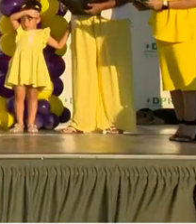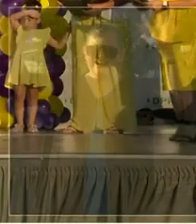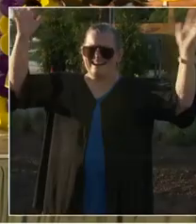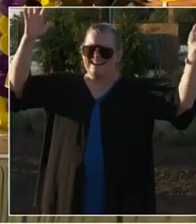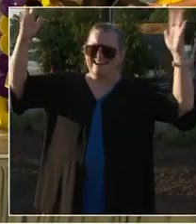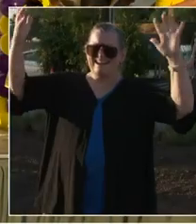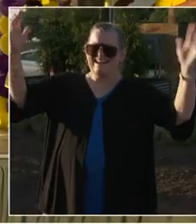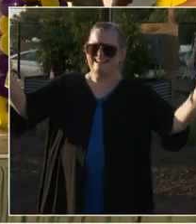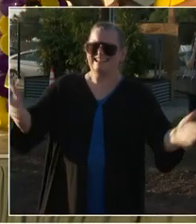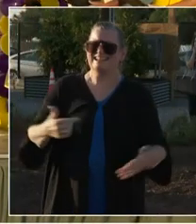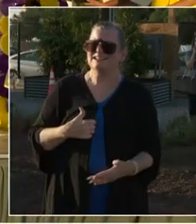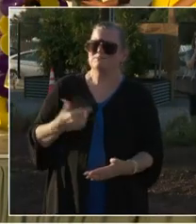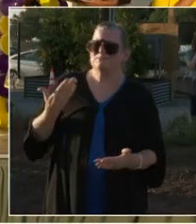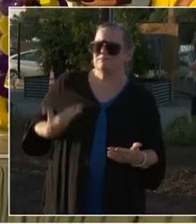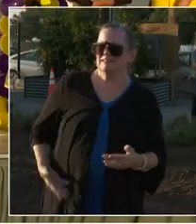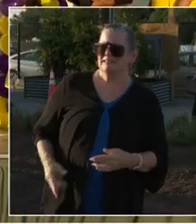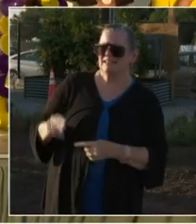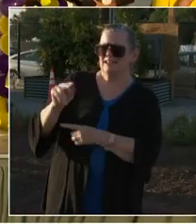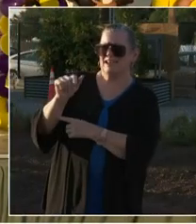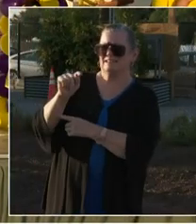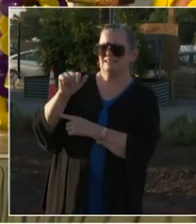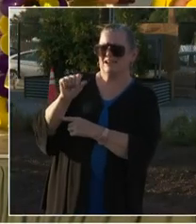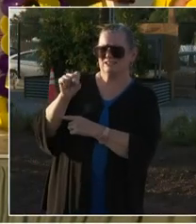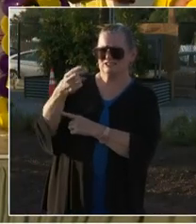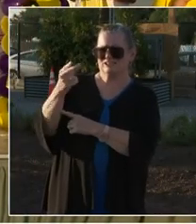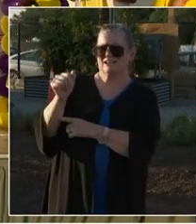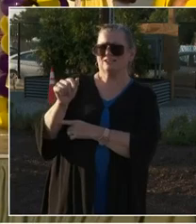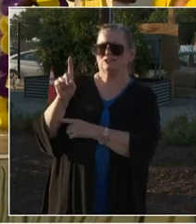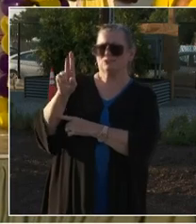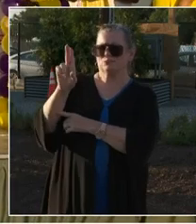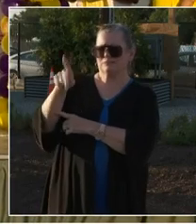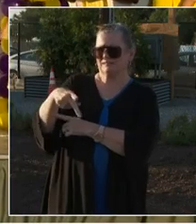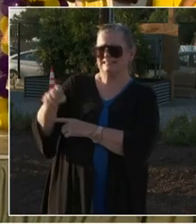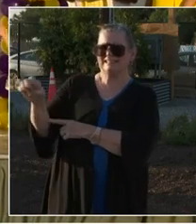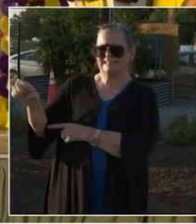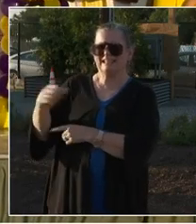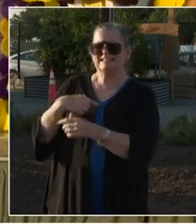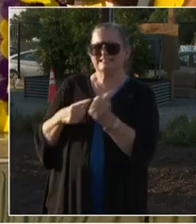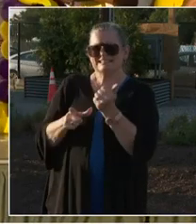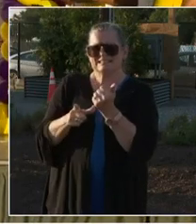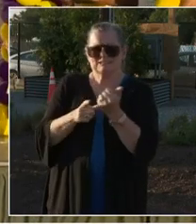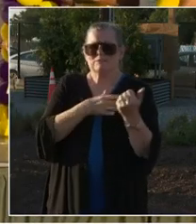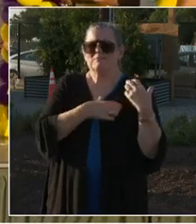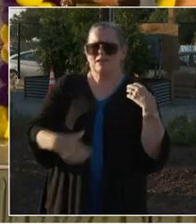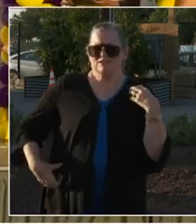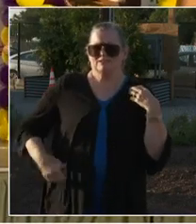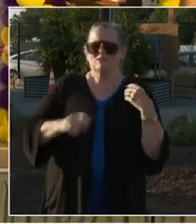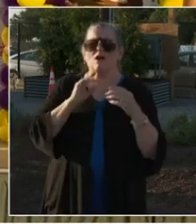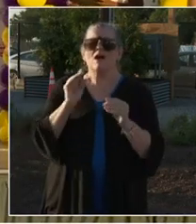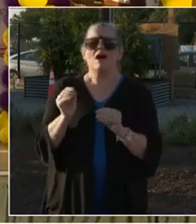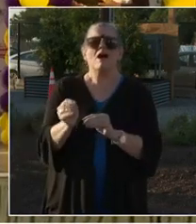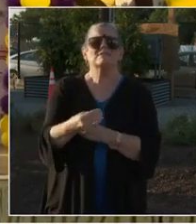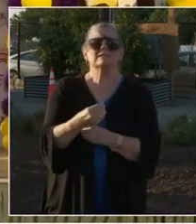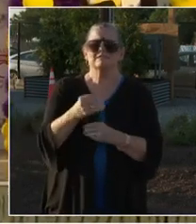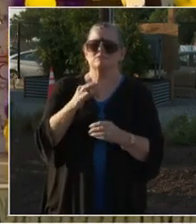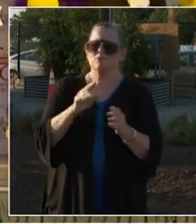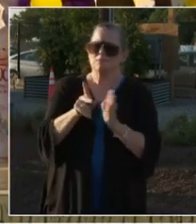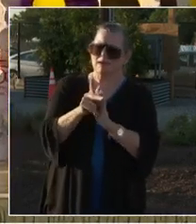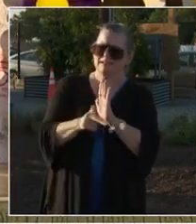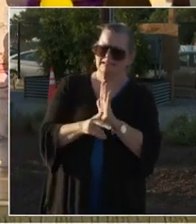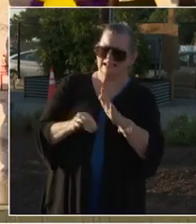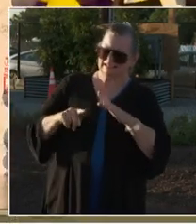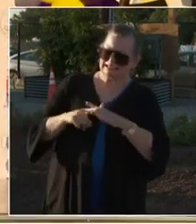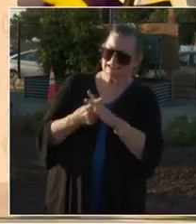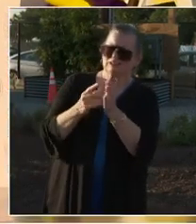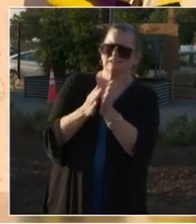I am Natasha Dupuy, an Associate Director of the Mayor's Office on Women's Policy and Initiatives, or MOPI, where my work focuses